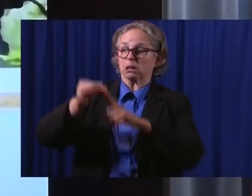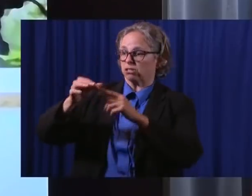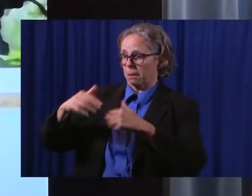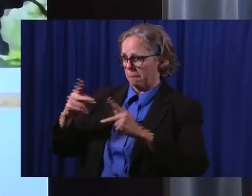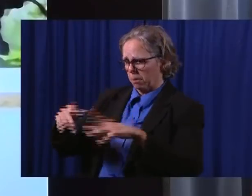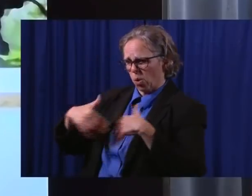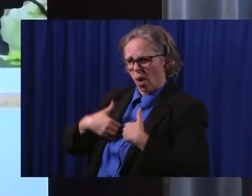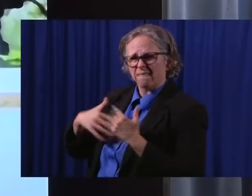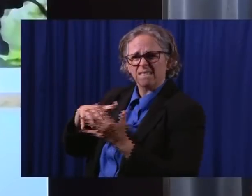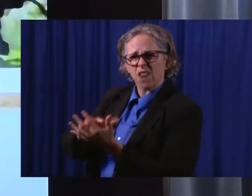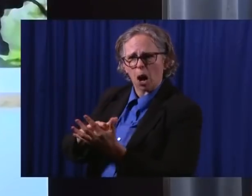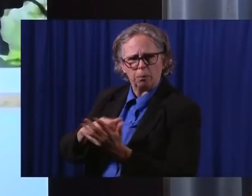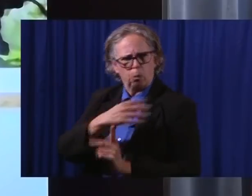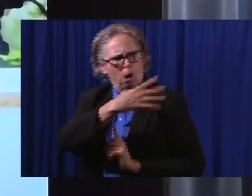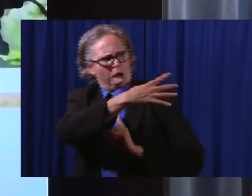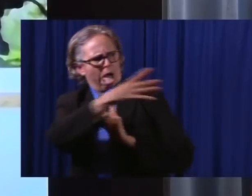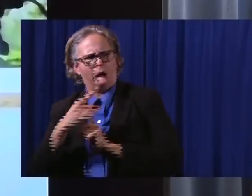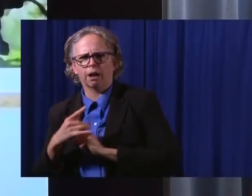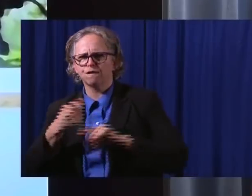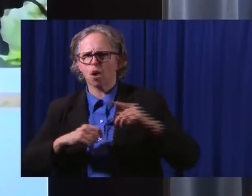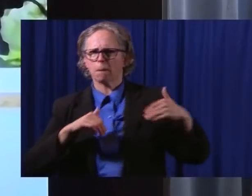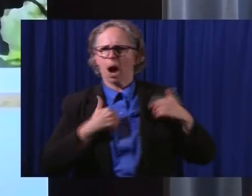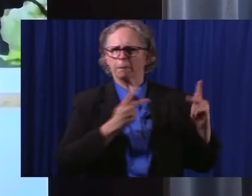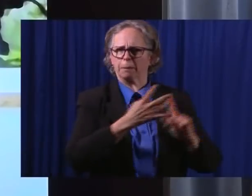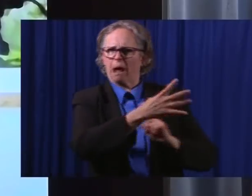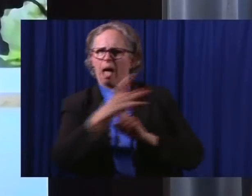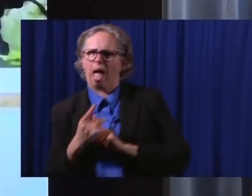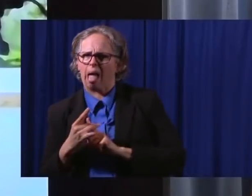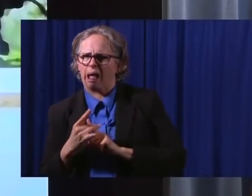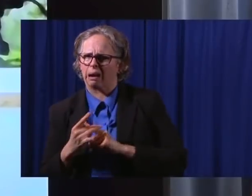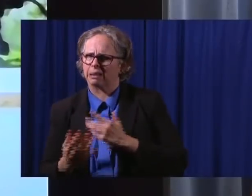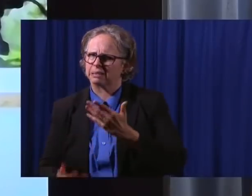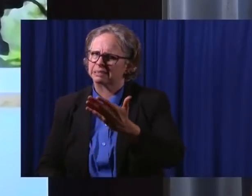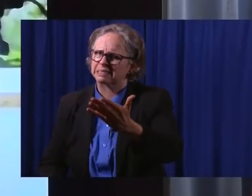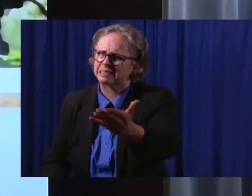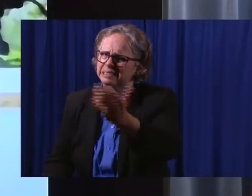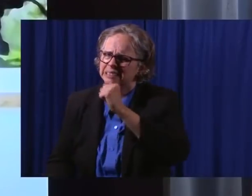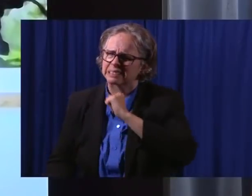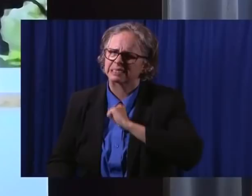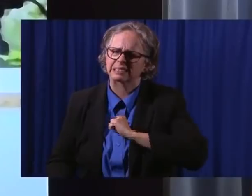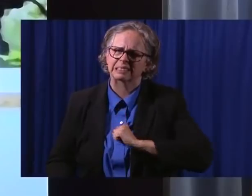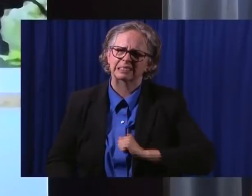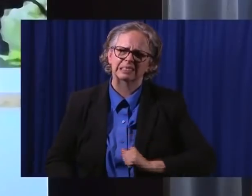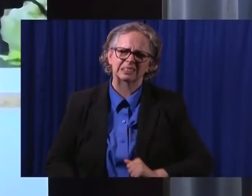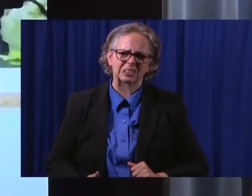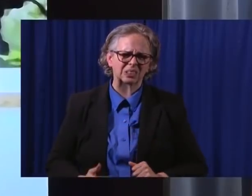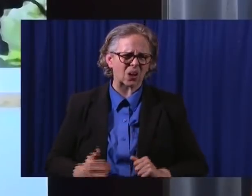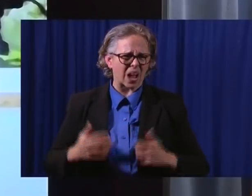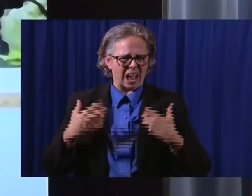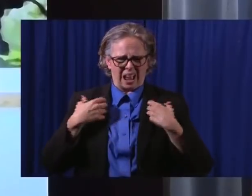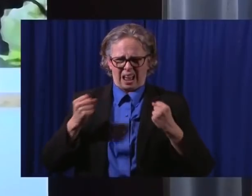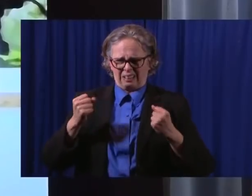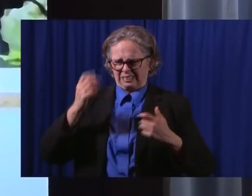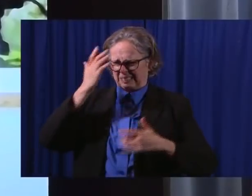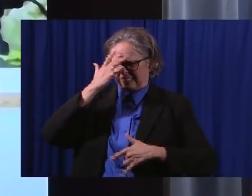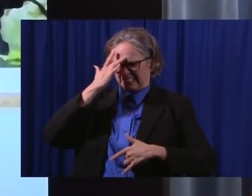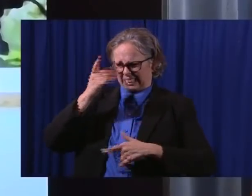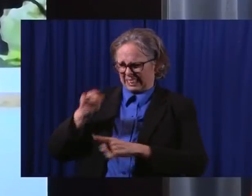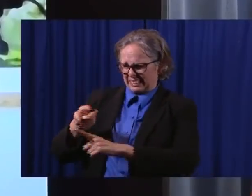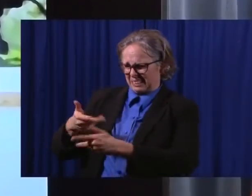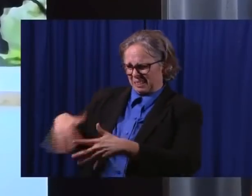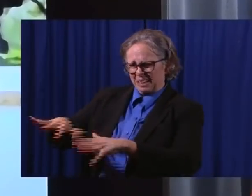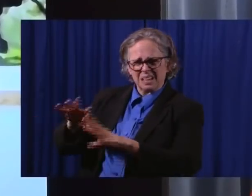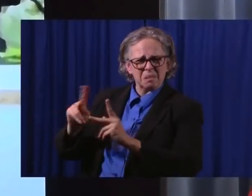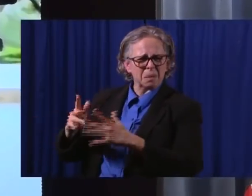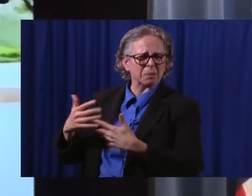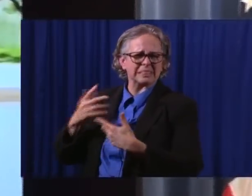may have quite a bit of trouble with this virus, even if they're younger, if they have underlying diseases. And so that's a concern to us at this